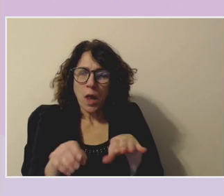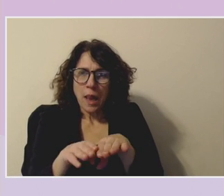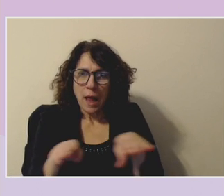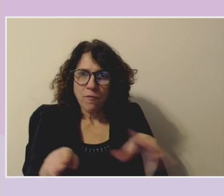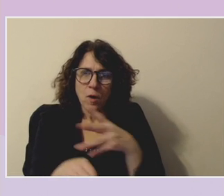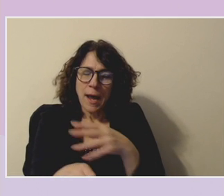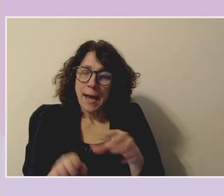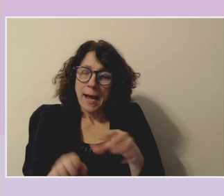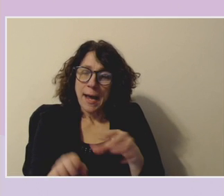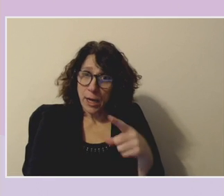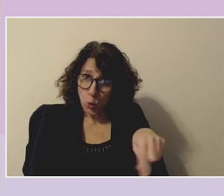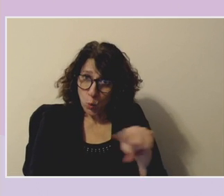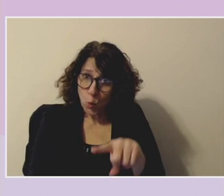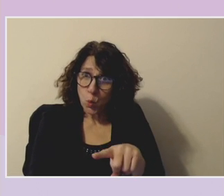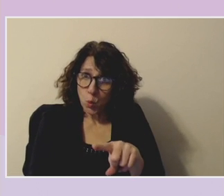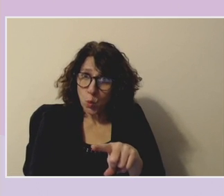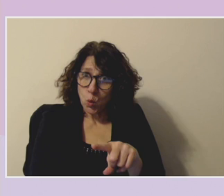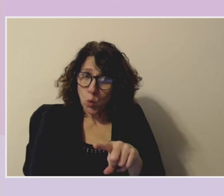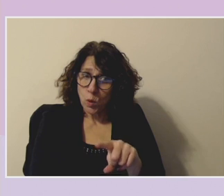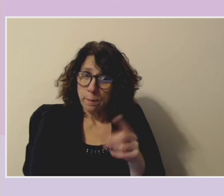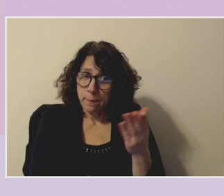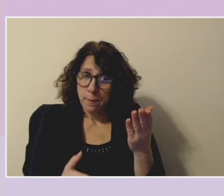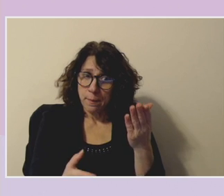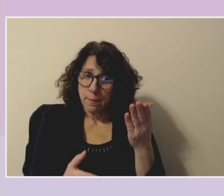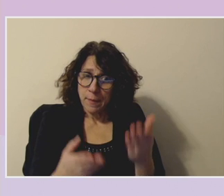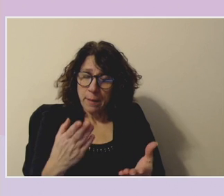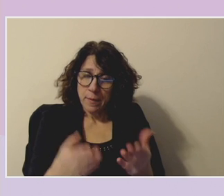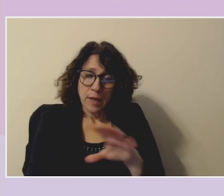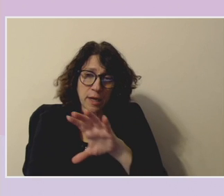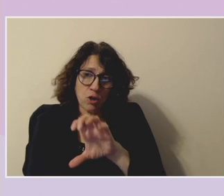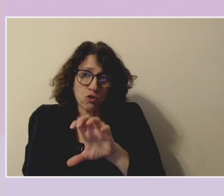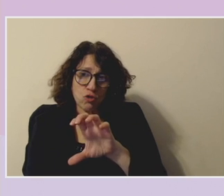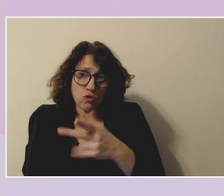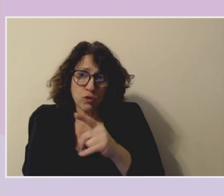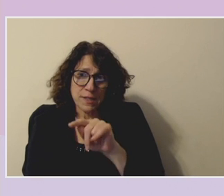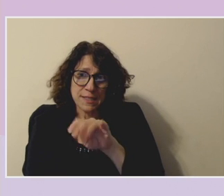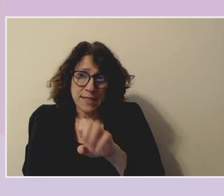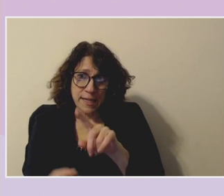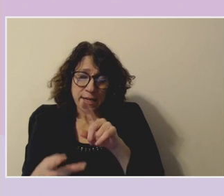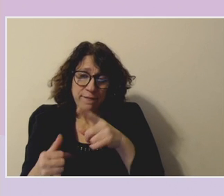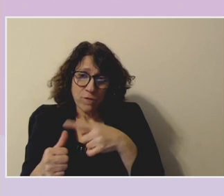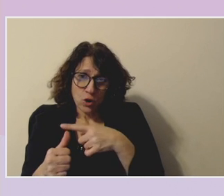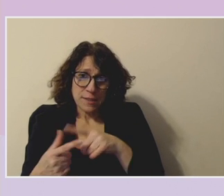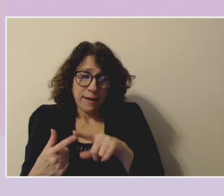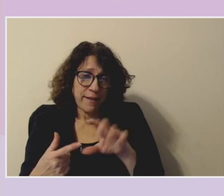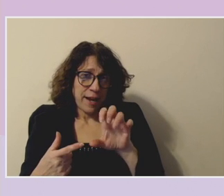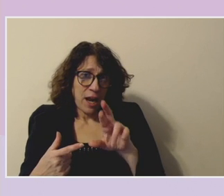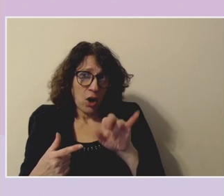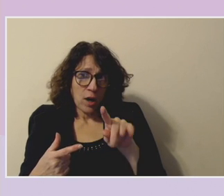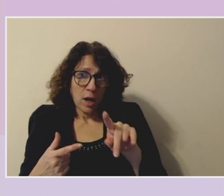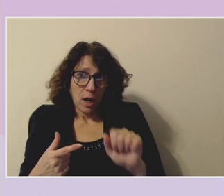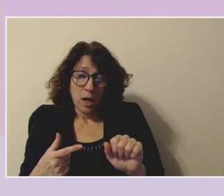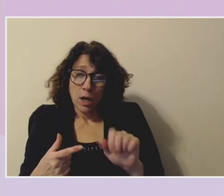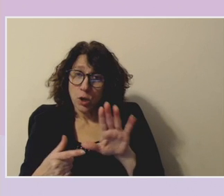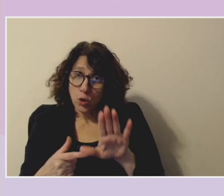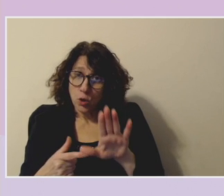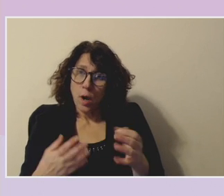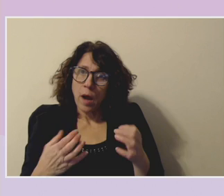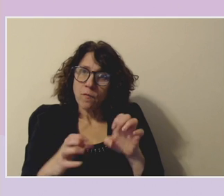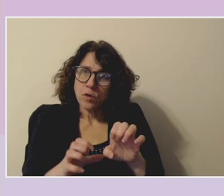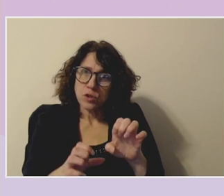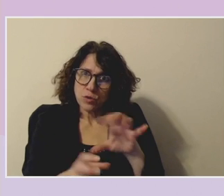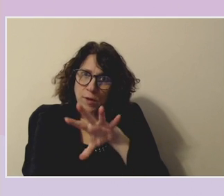you, maybe Christy first and then Erica, can you talk about your efforts to engage with the local